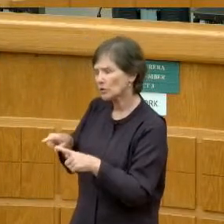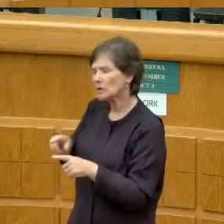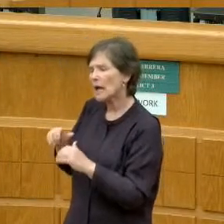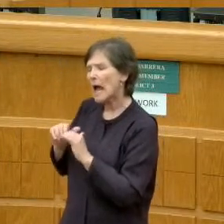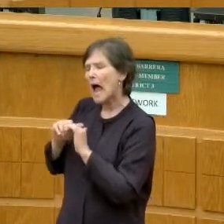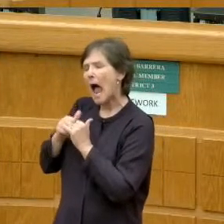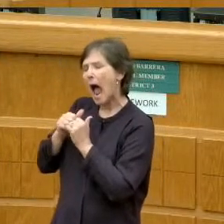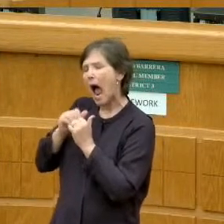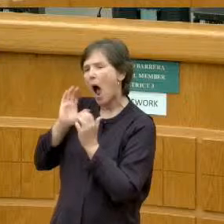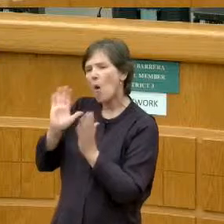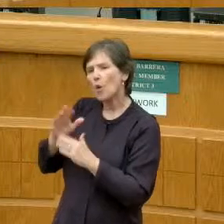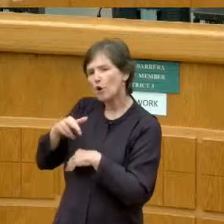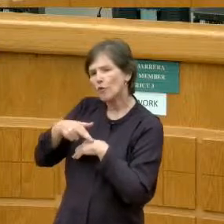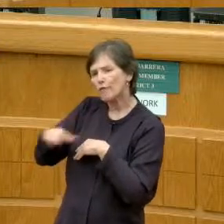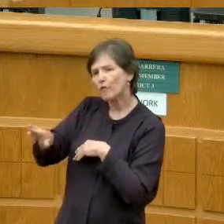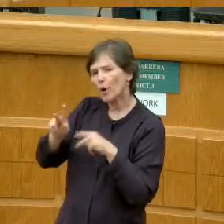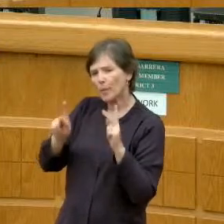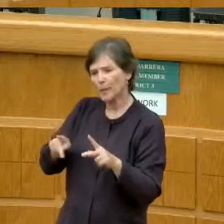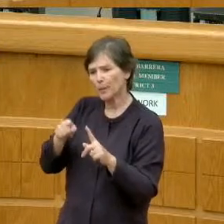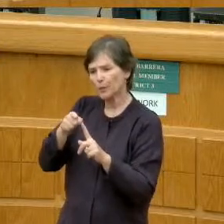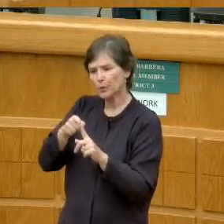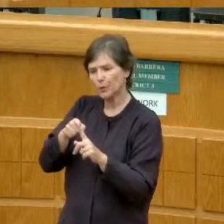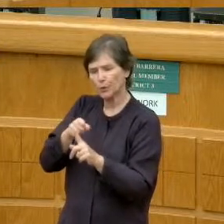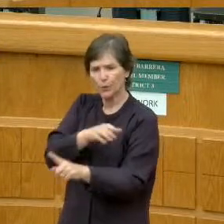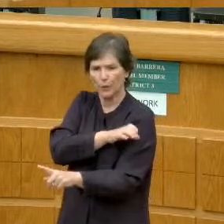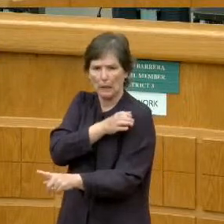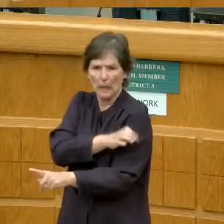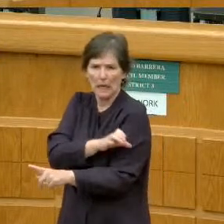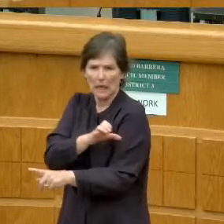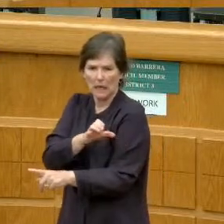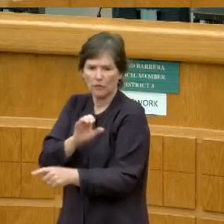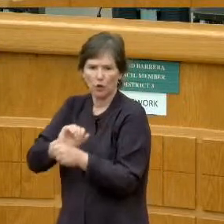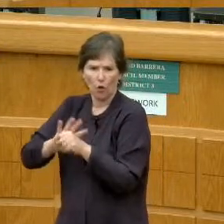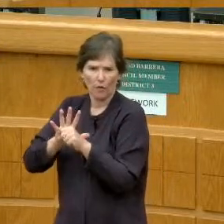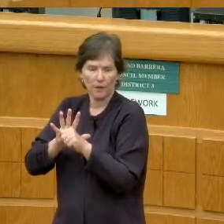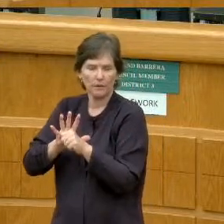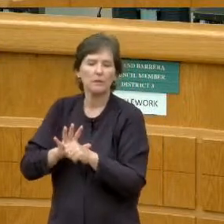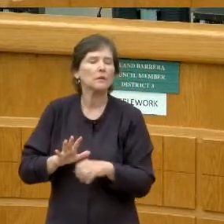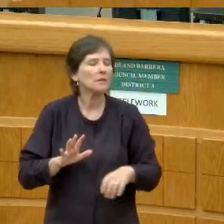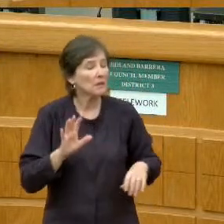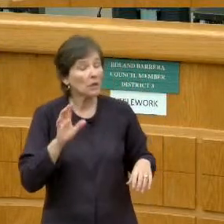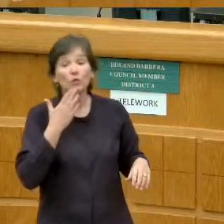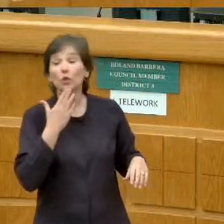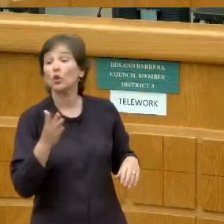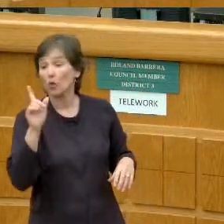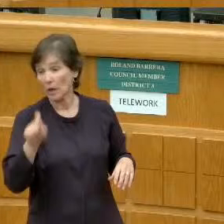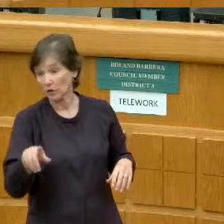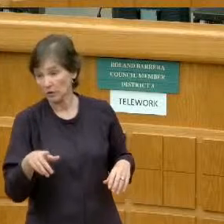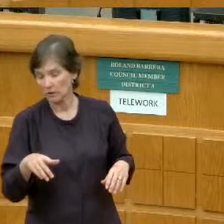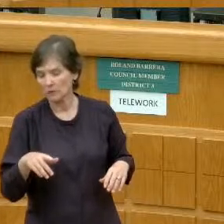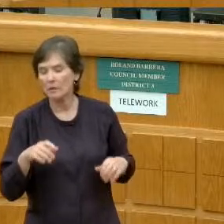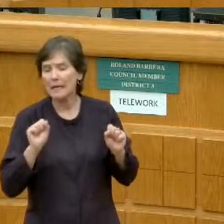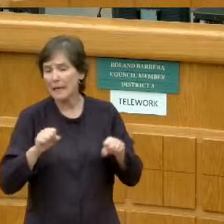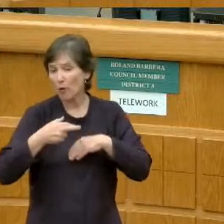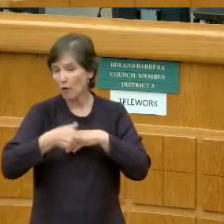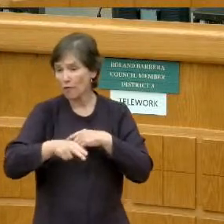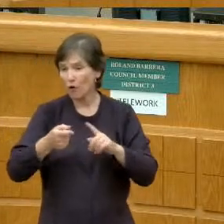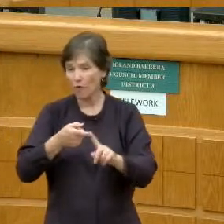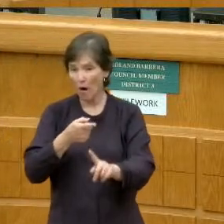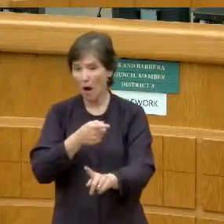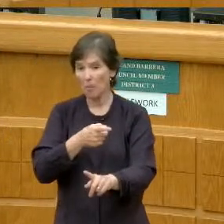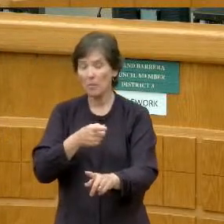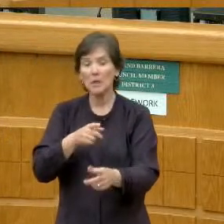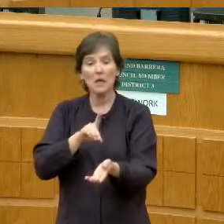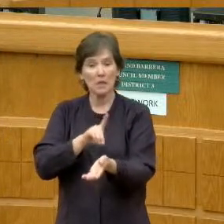like, how would patients be referred to the clinic? Good question. So you could be referred from an urgent care clinic